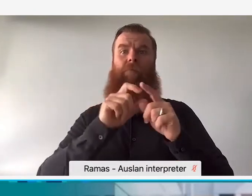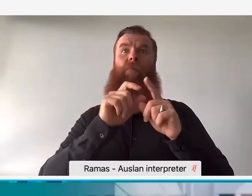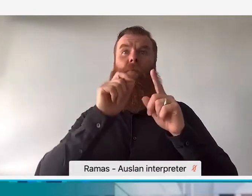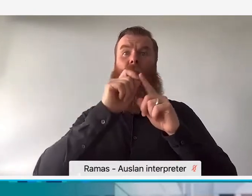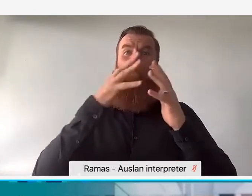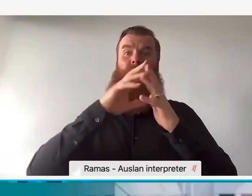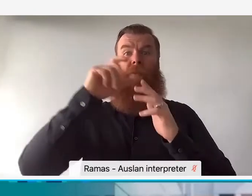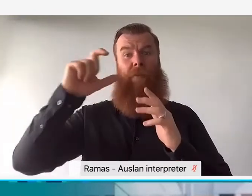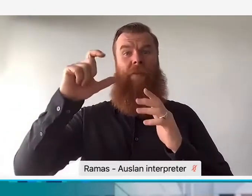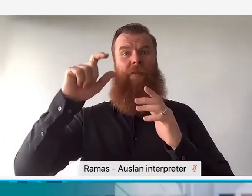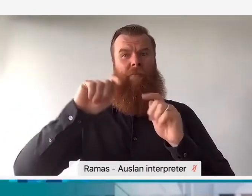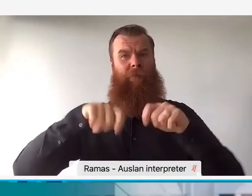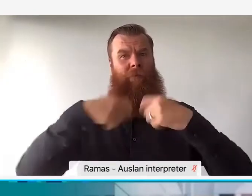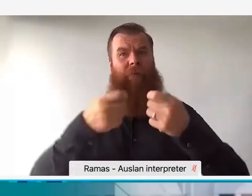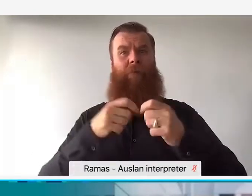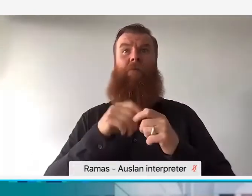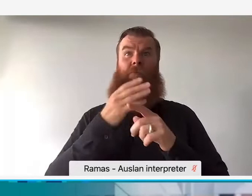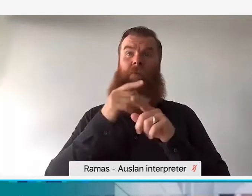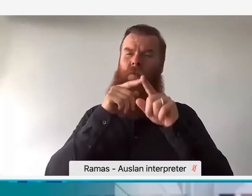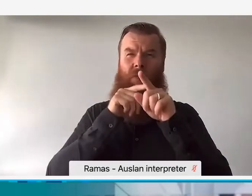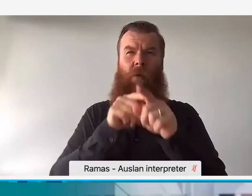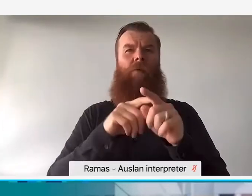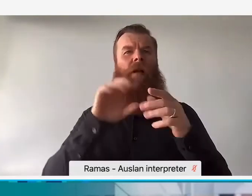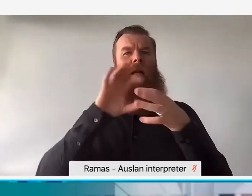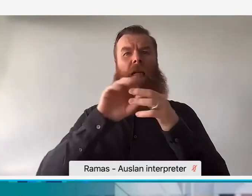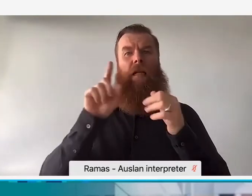by following the link that we've provided as part of the slides.